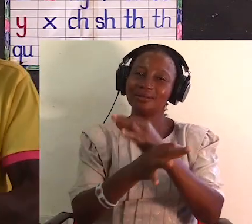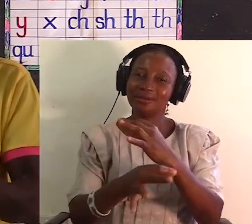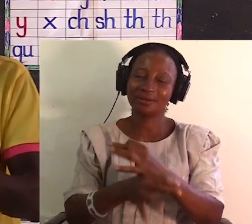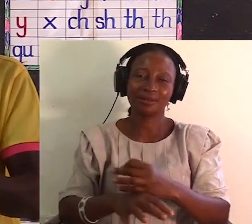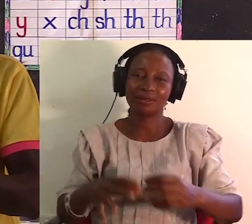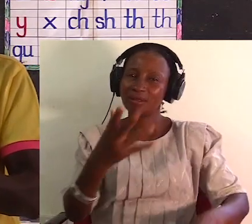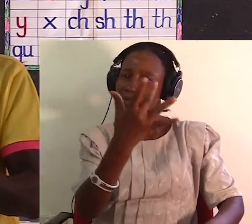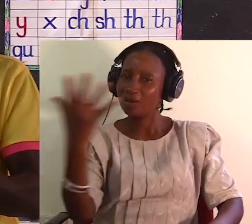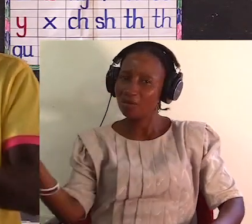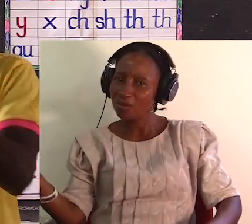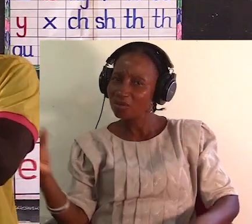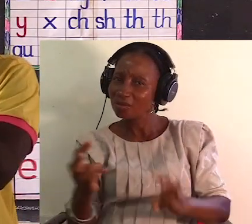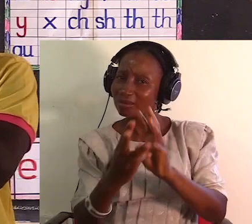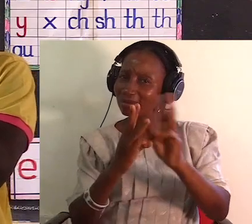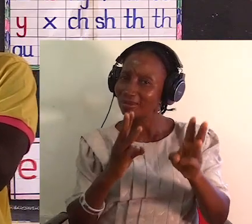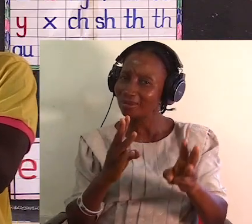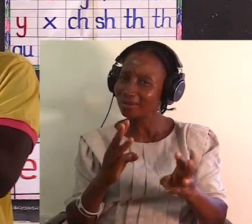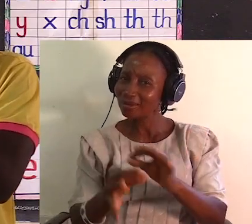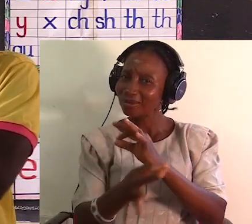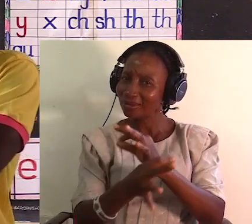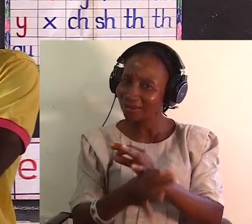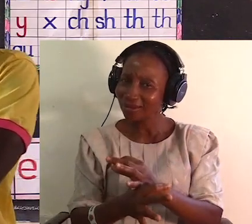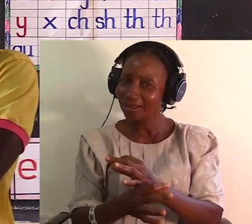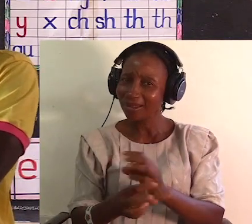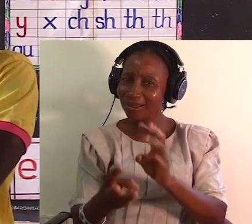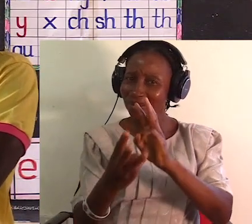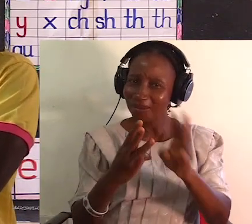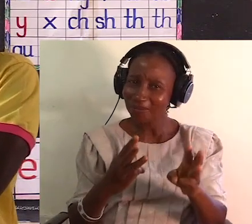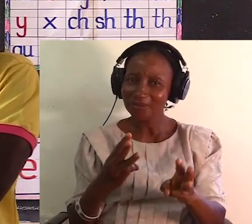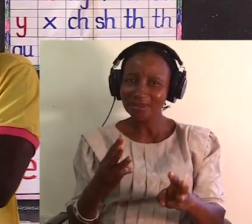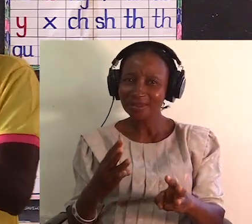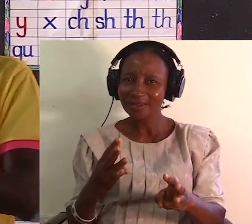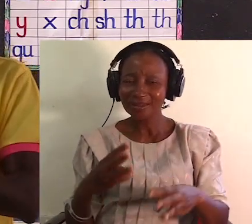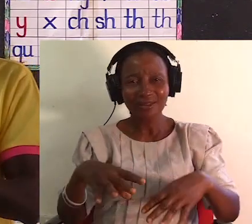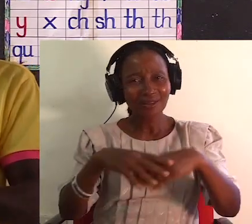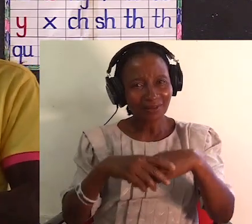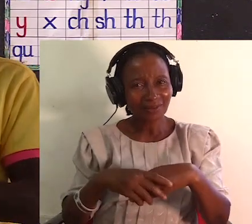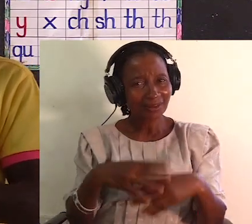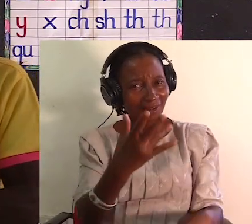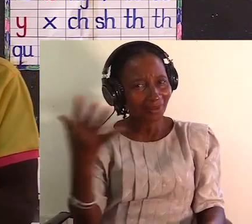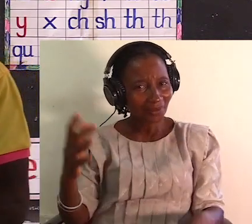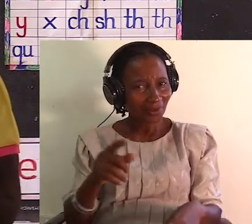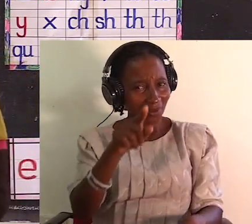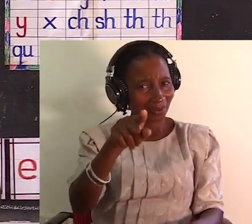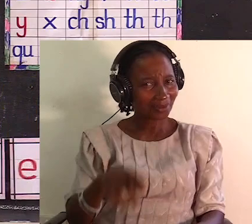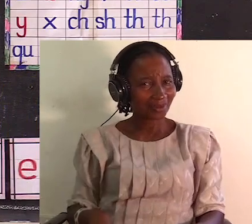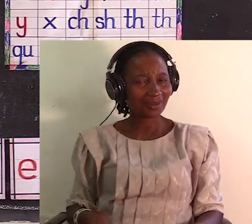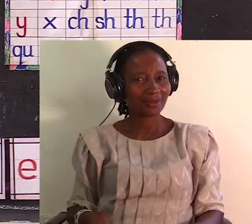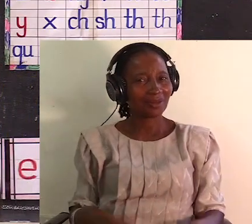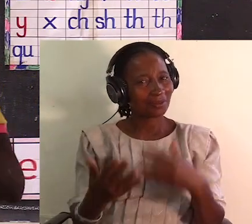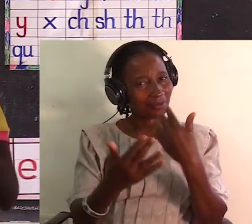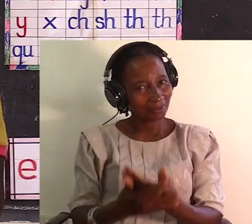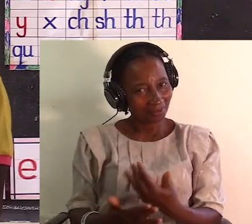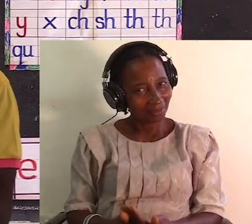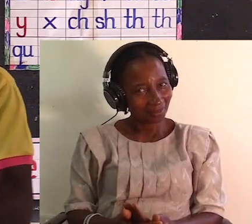How many of you miss to get something from, you know what I mean? So please stay at